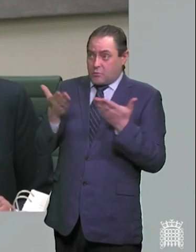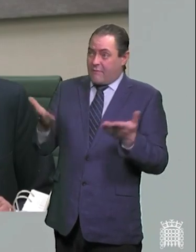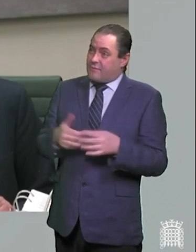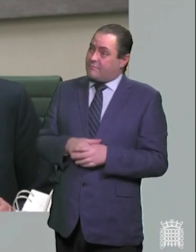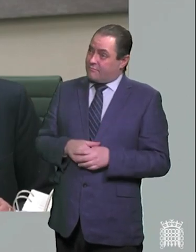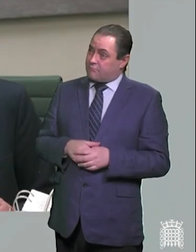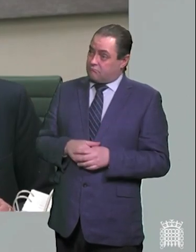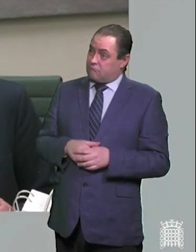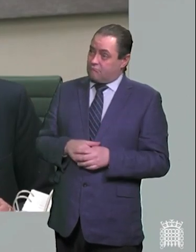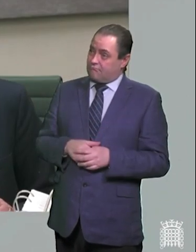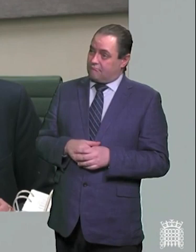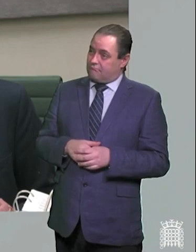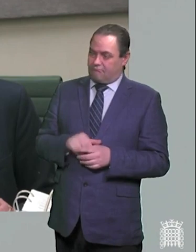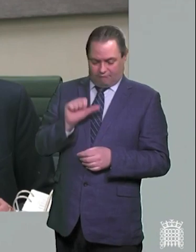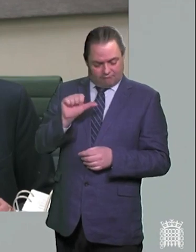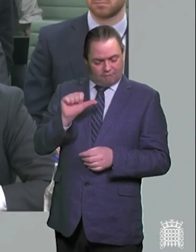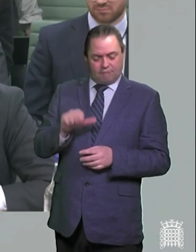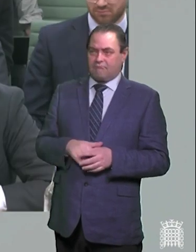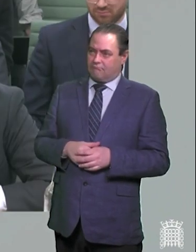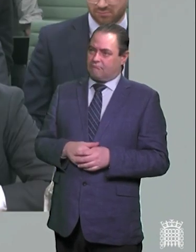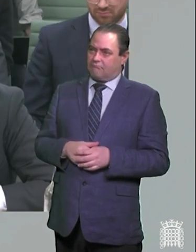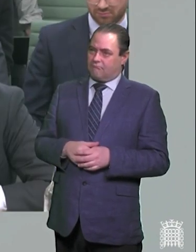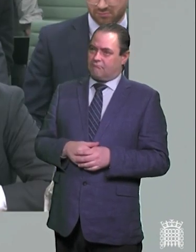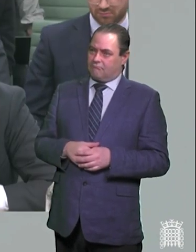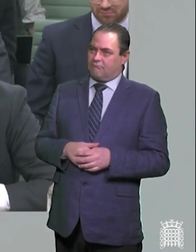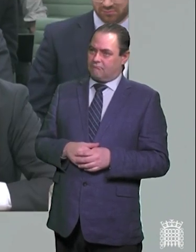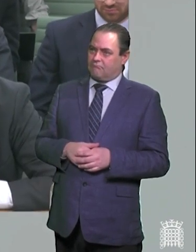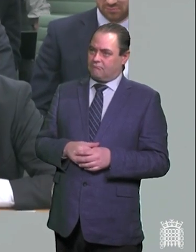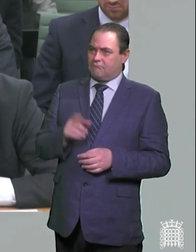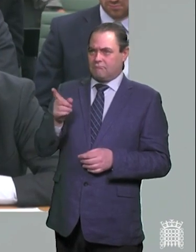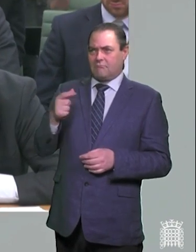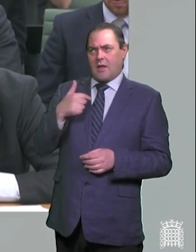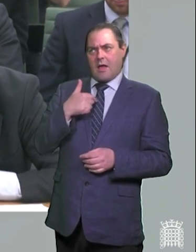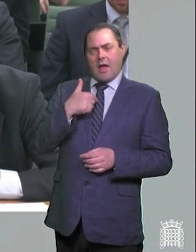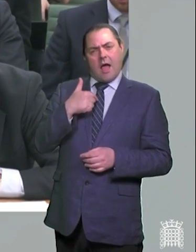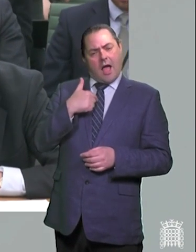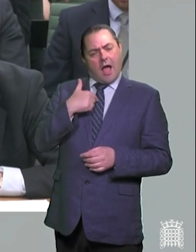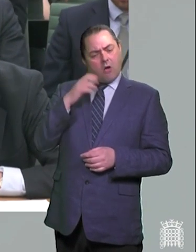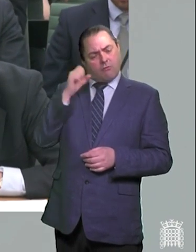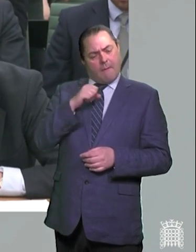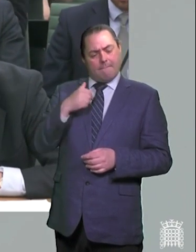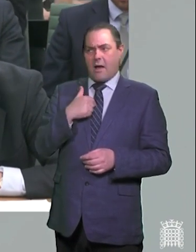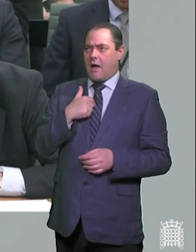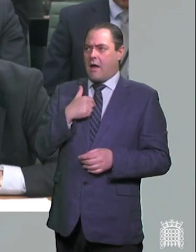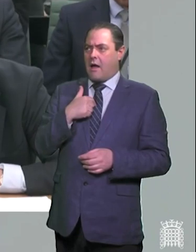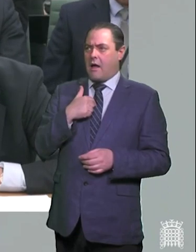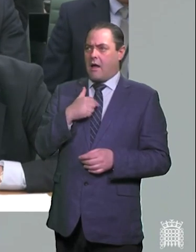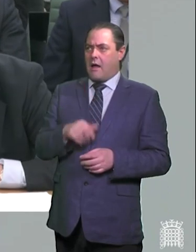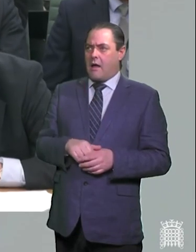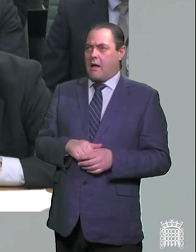comment on her. I can't comment on her evidence. I can't comment on what Simon Case has said. What I do remember